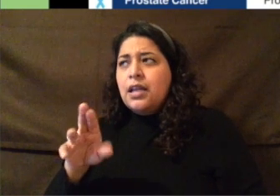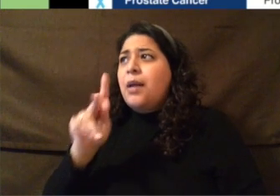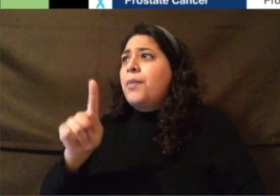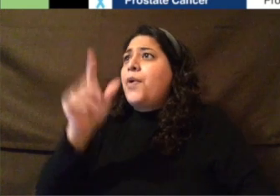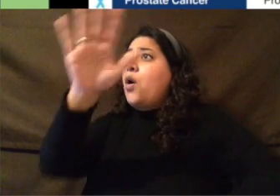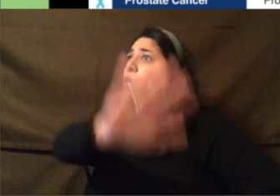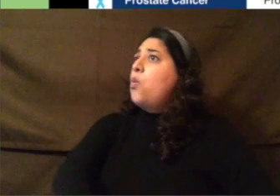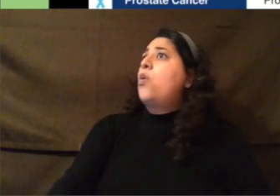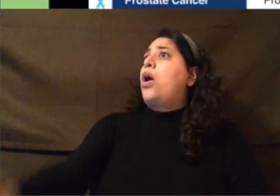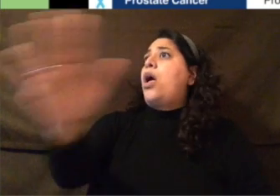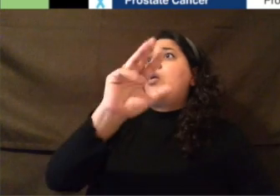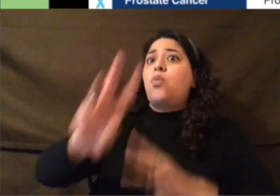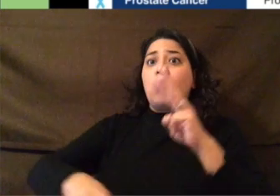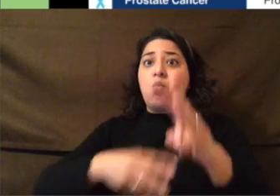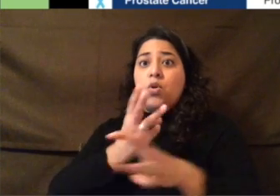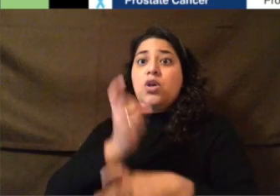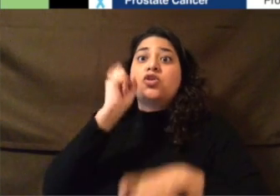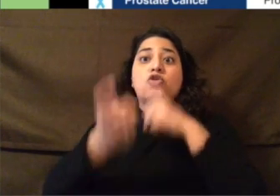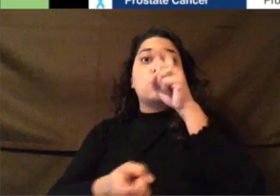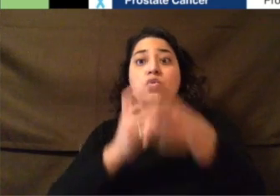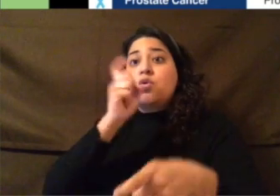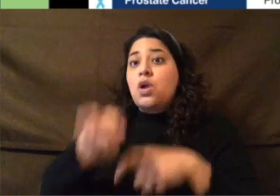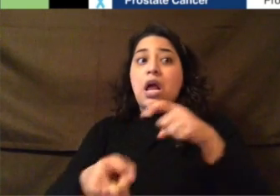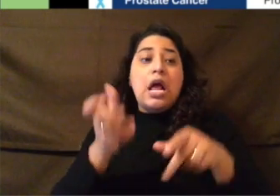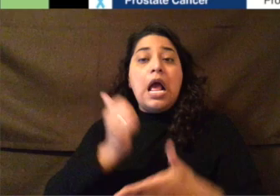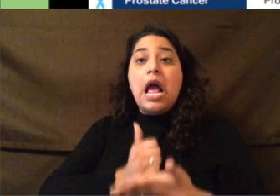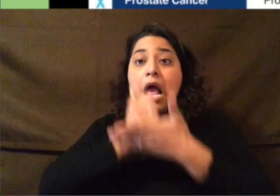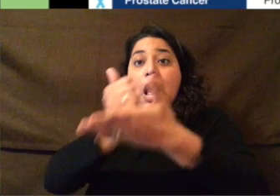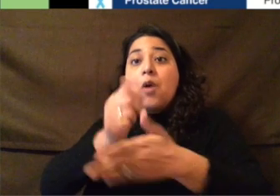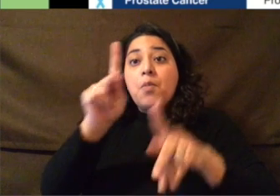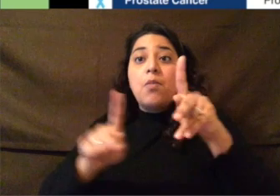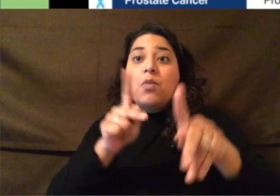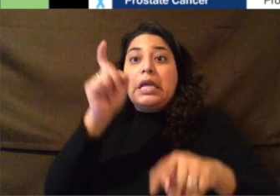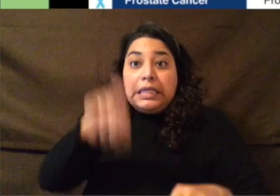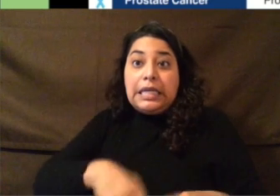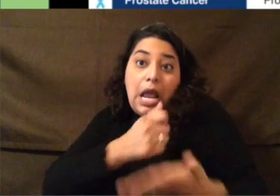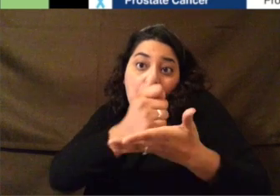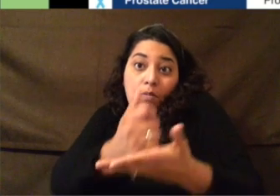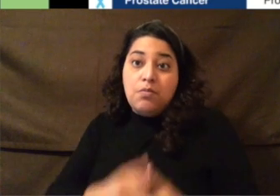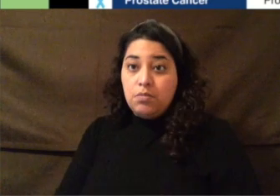world donate to these organizations in order to help those who are in need.